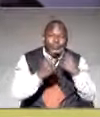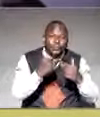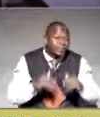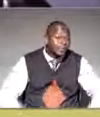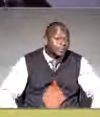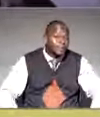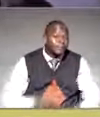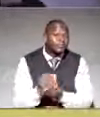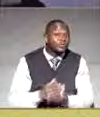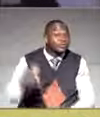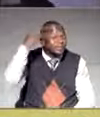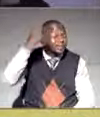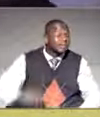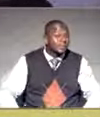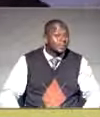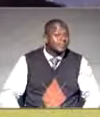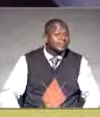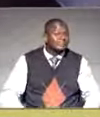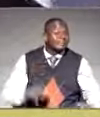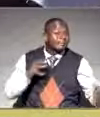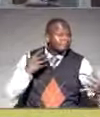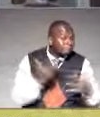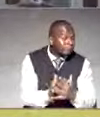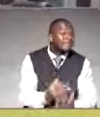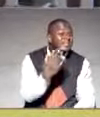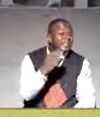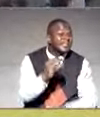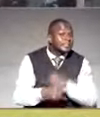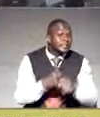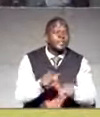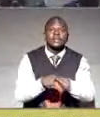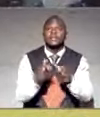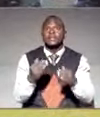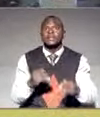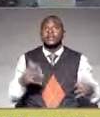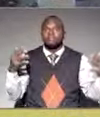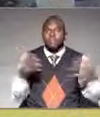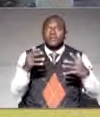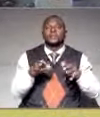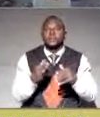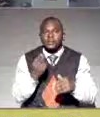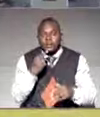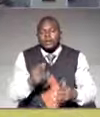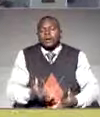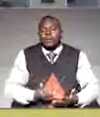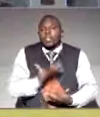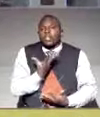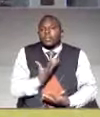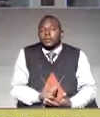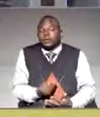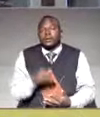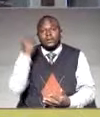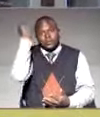ne bakaba wanji kandi musibe myaka bali musibe myaka nga asatu. The defense was as well shocked as it expressed disappointment with the